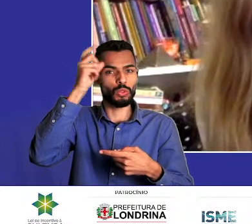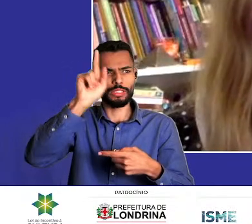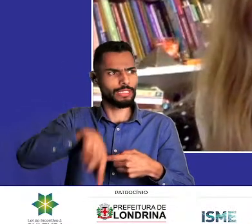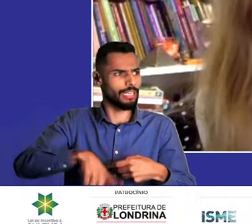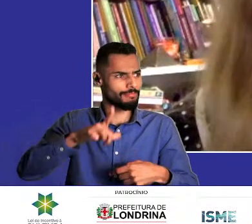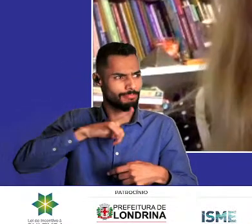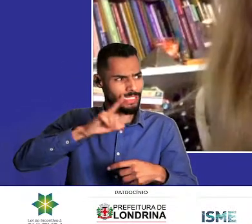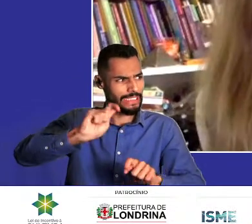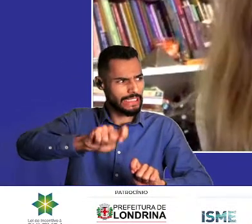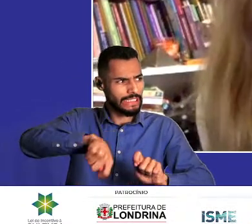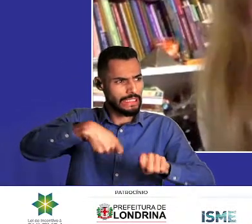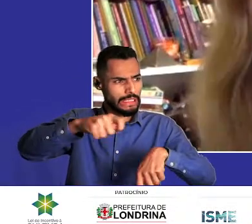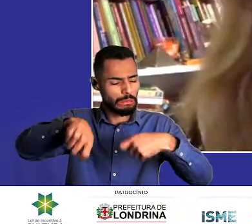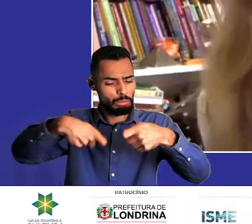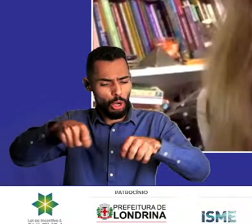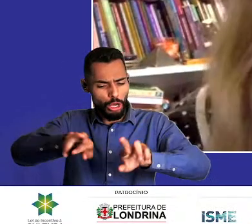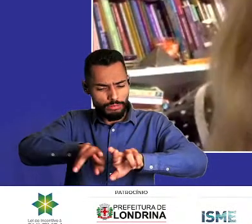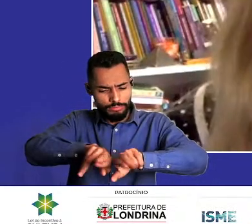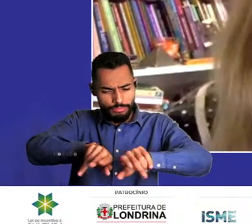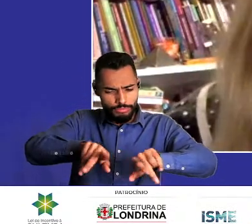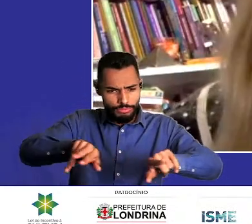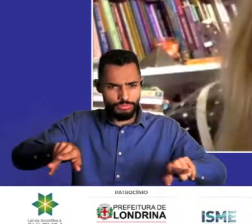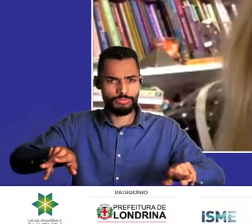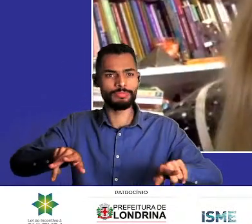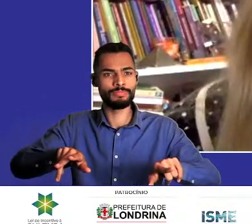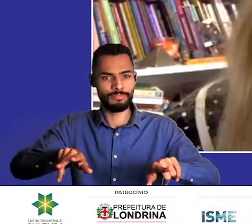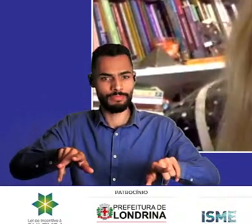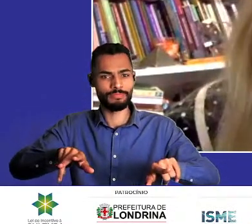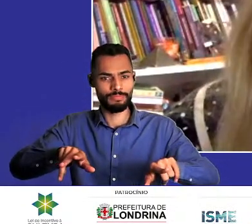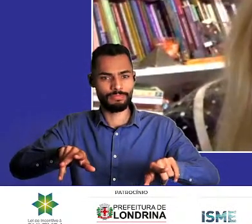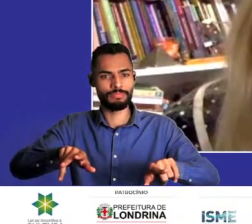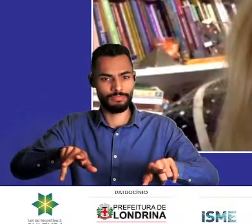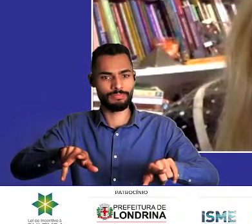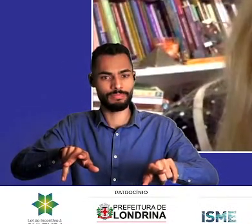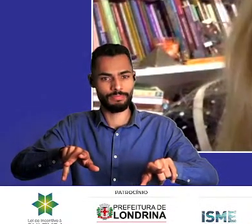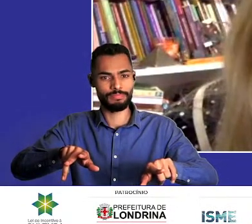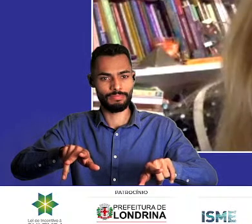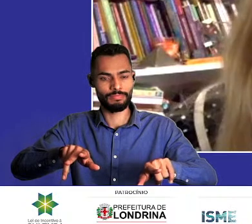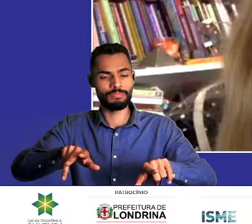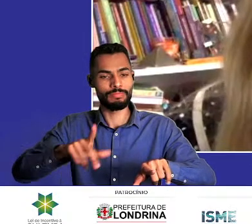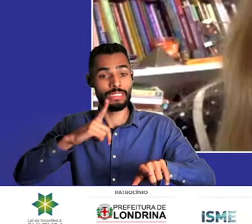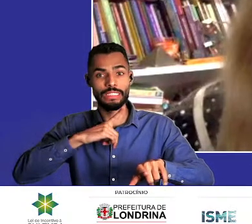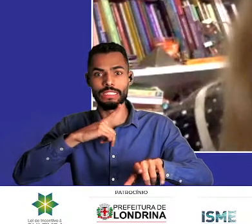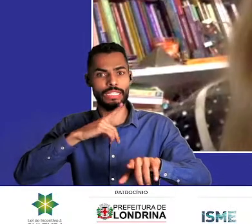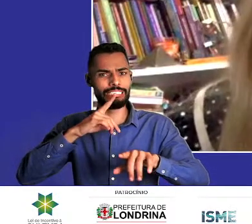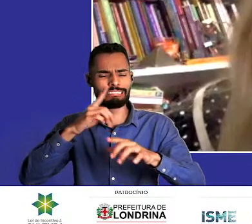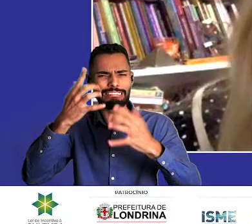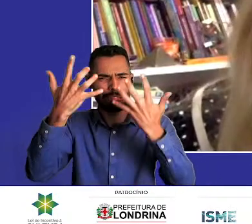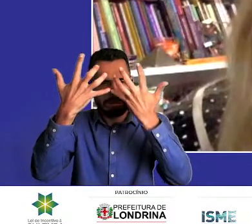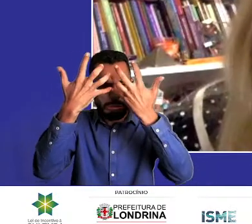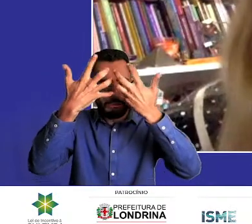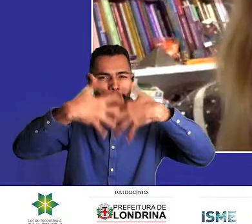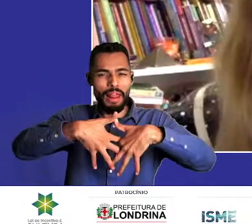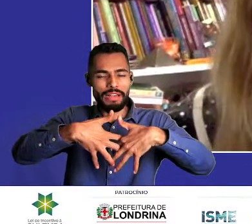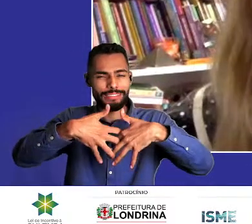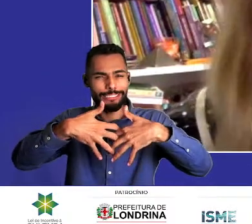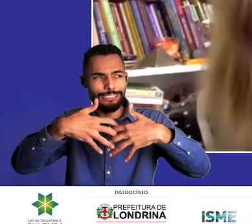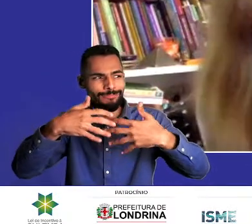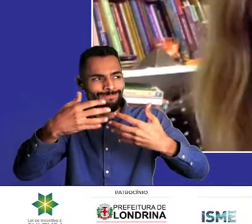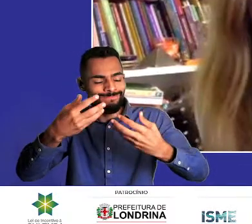representations has a complex structure of the fields for production and work. And in this sense,